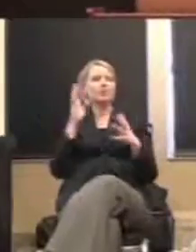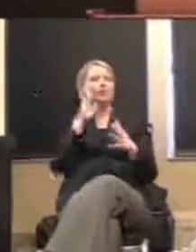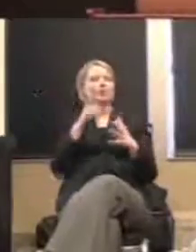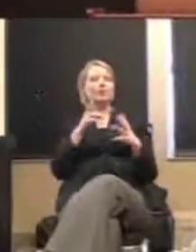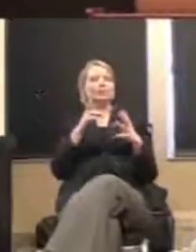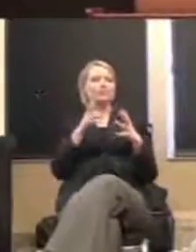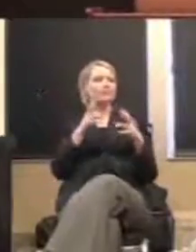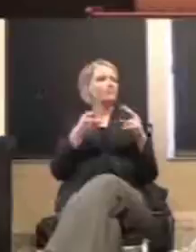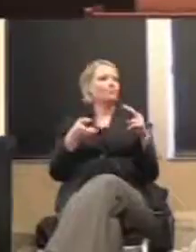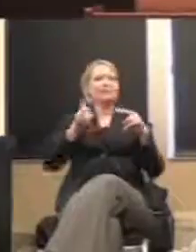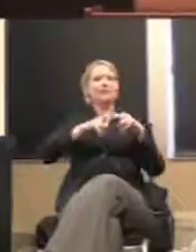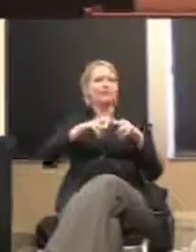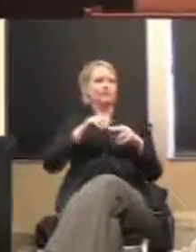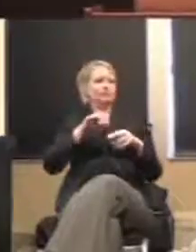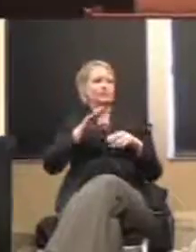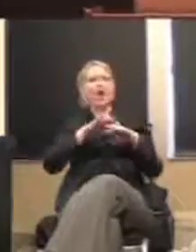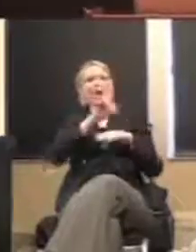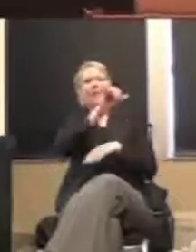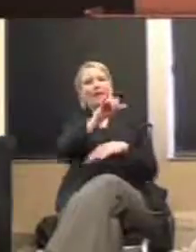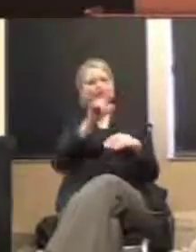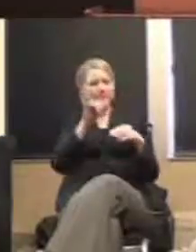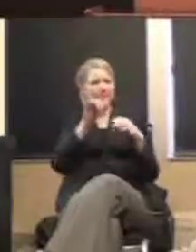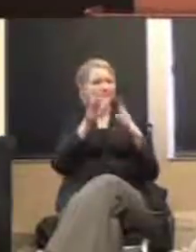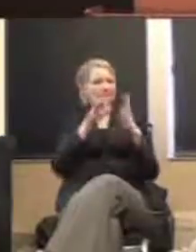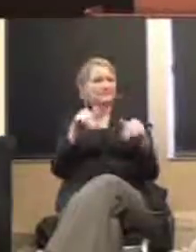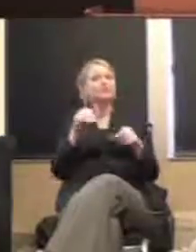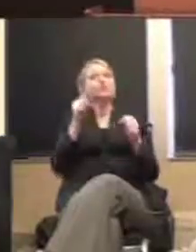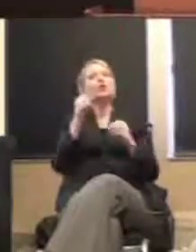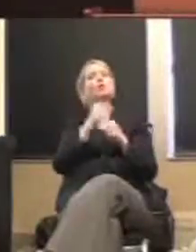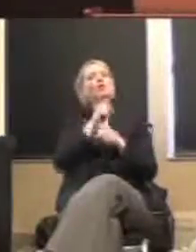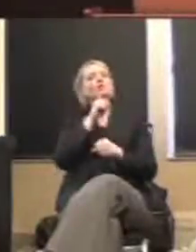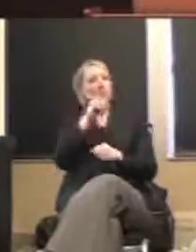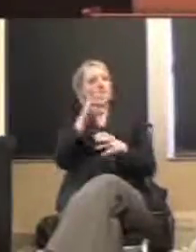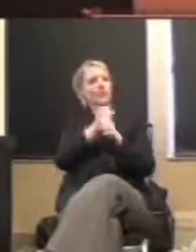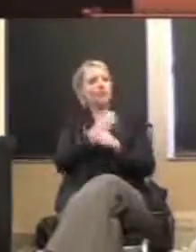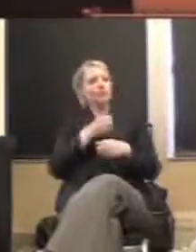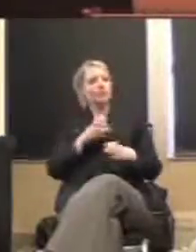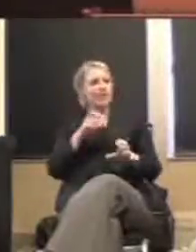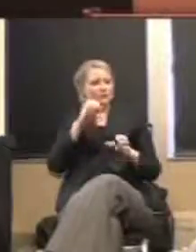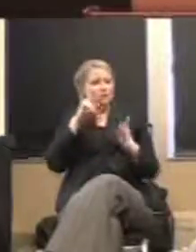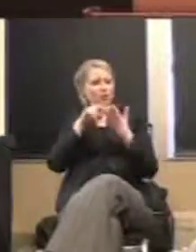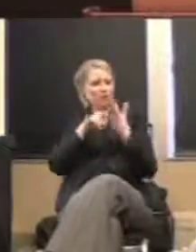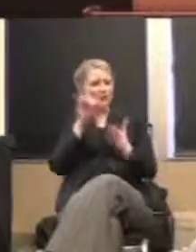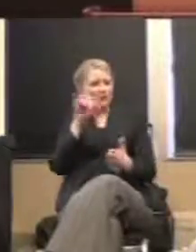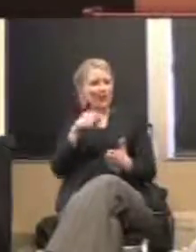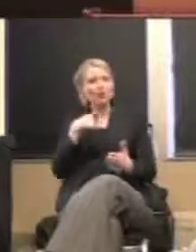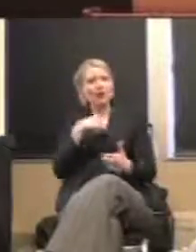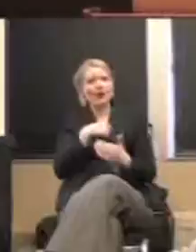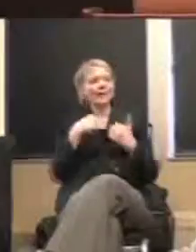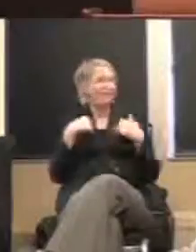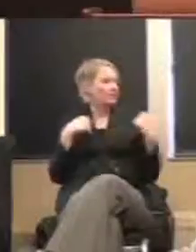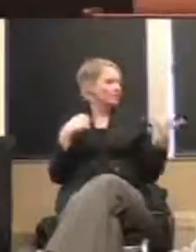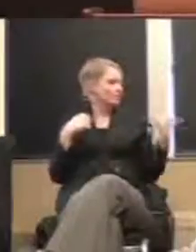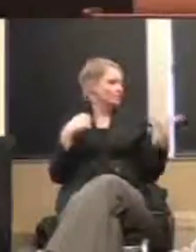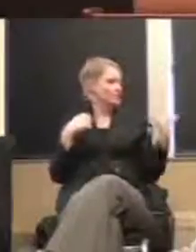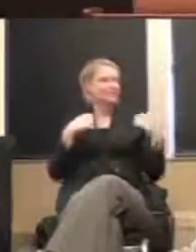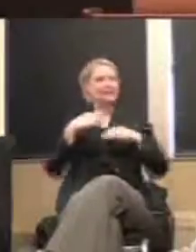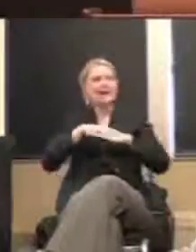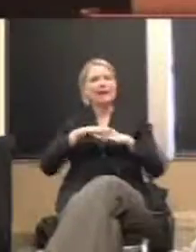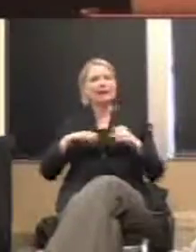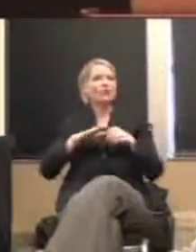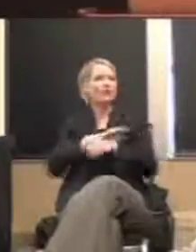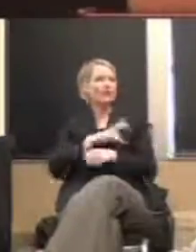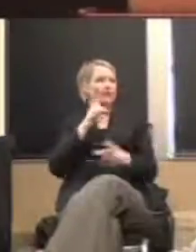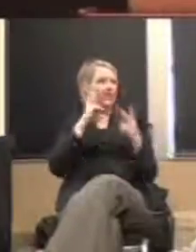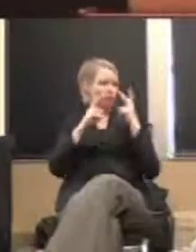on that kind of a system. So be sure that you get the chance to look at that, and we've got a table full of visuals up here when we're